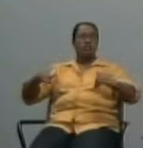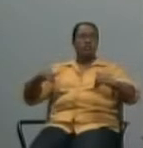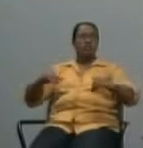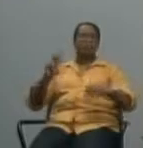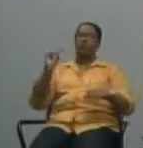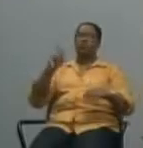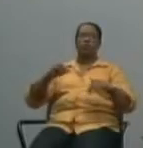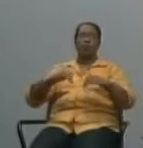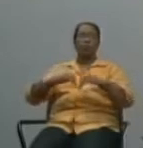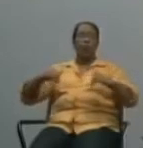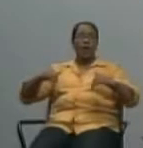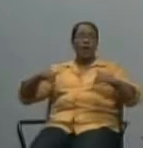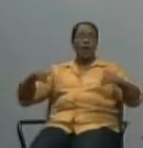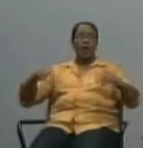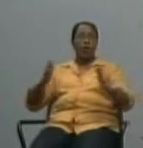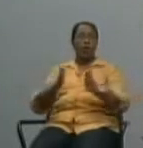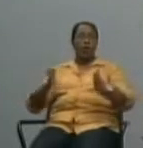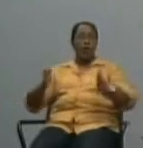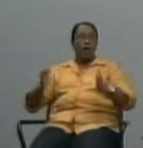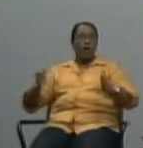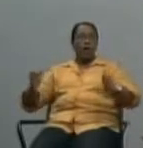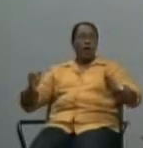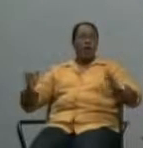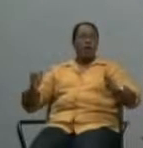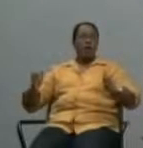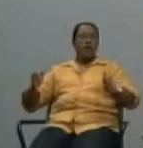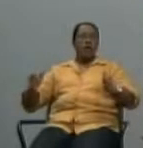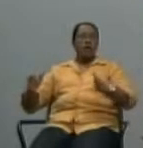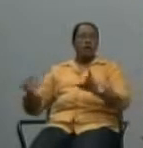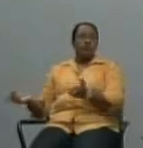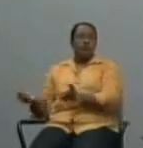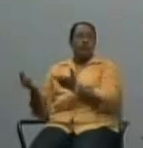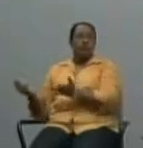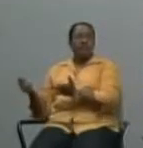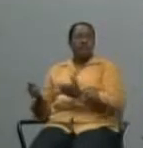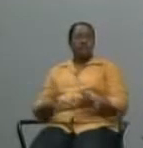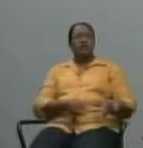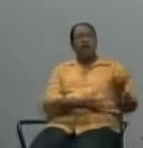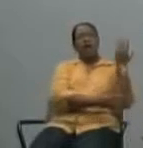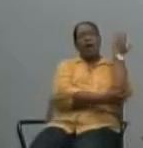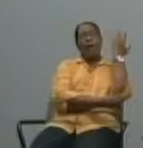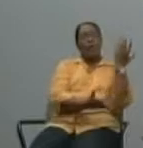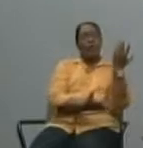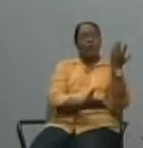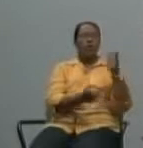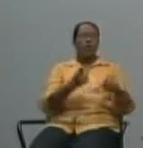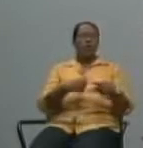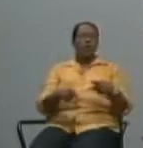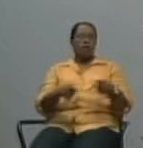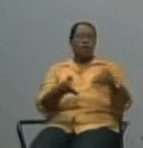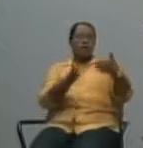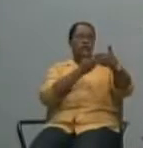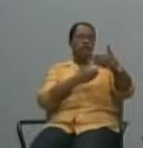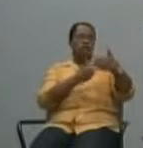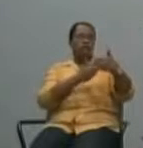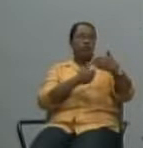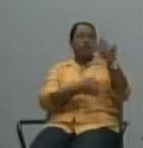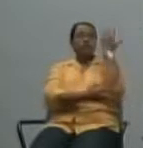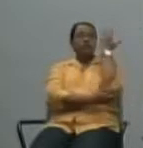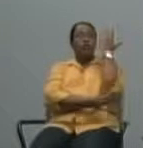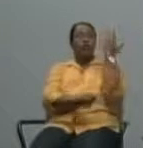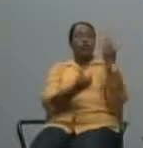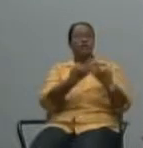As we know, the predilection for the poor is the key point of the gospel and also the